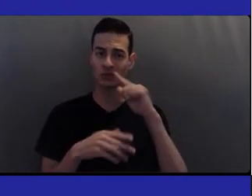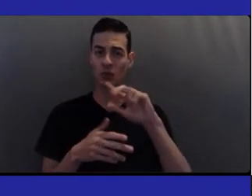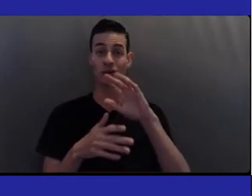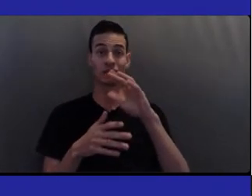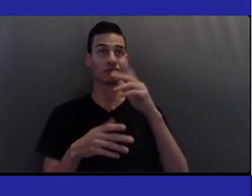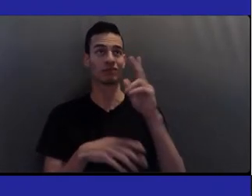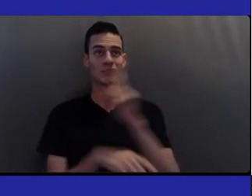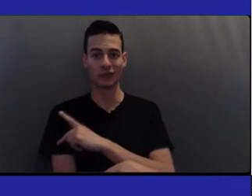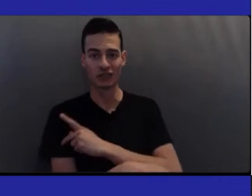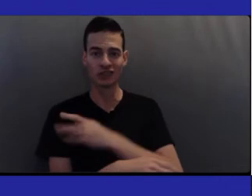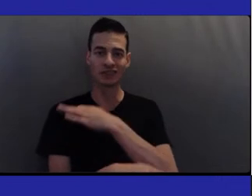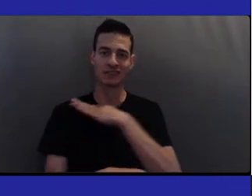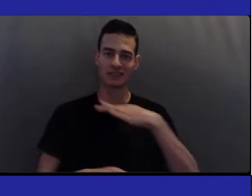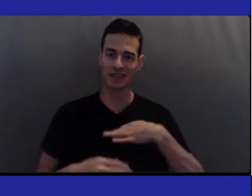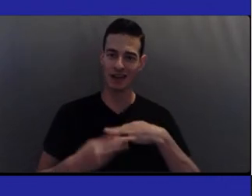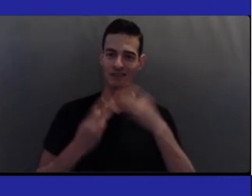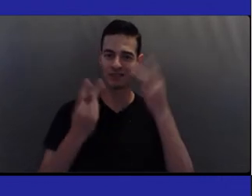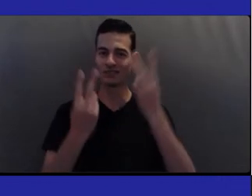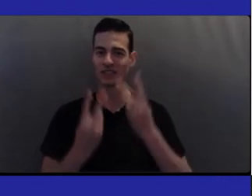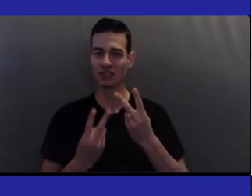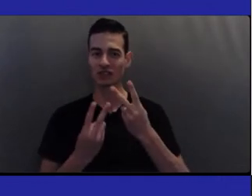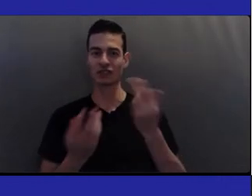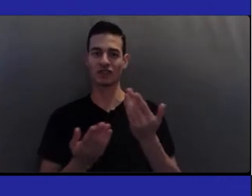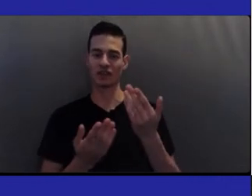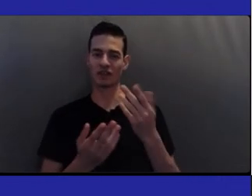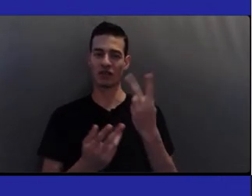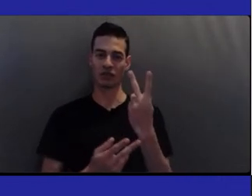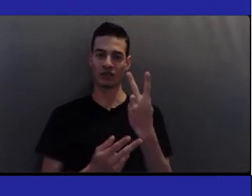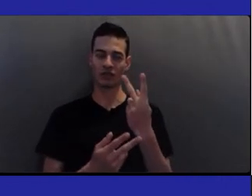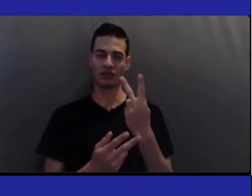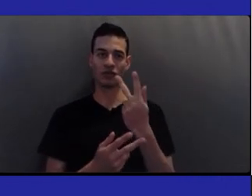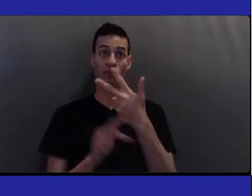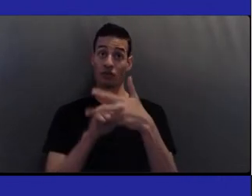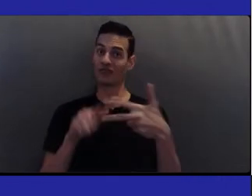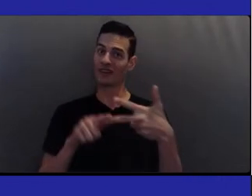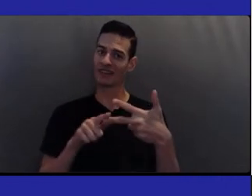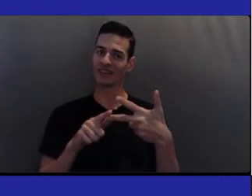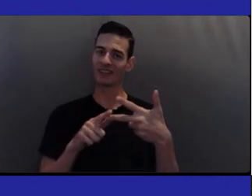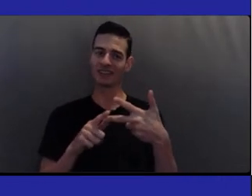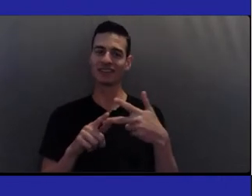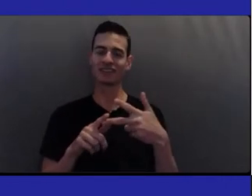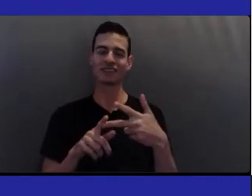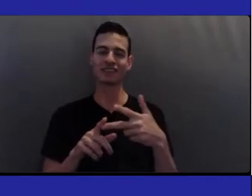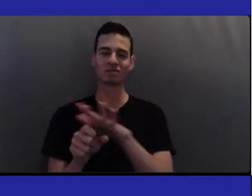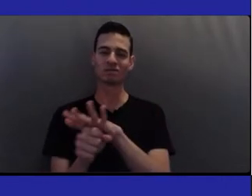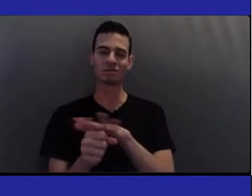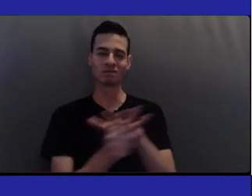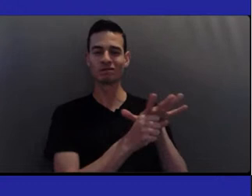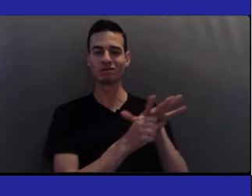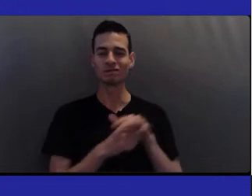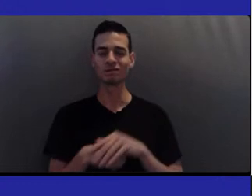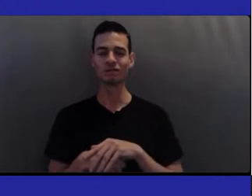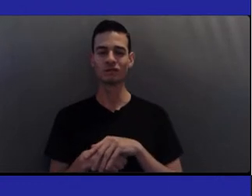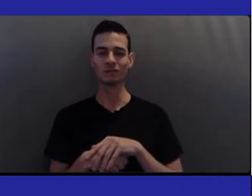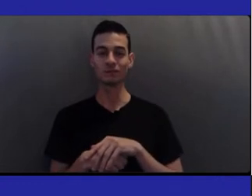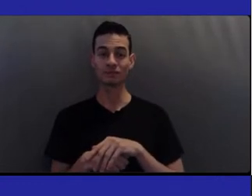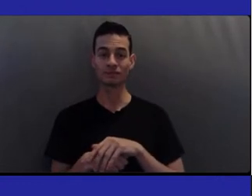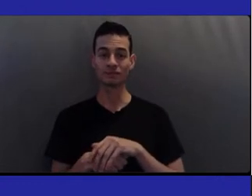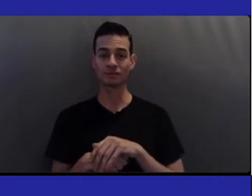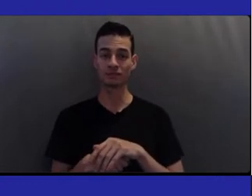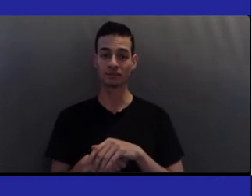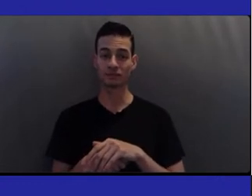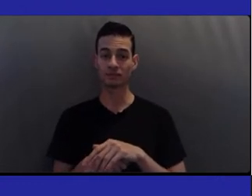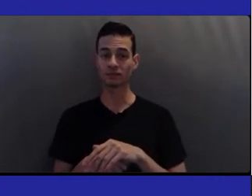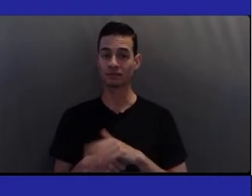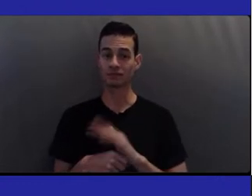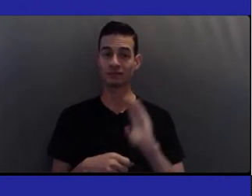visitors at three of our facilities. So many of our facilities are not near retail corridors. It's not as easy to